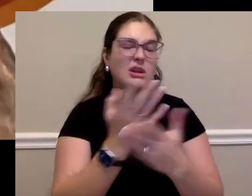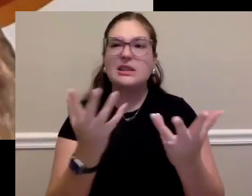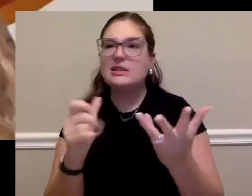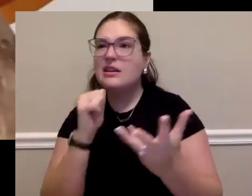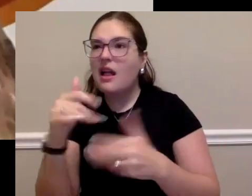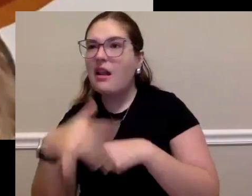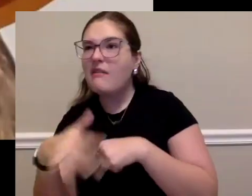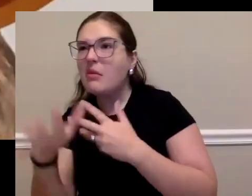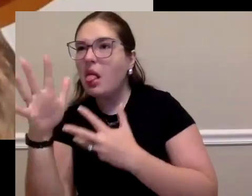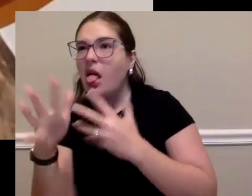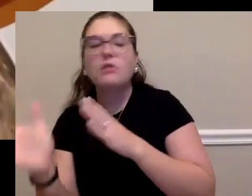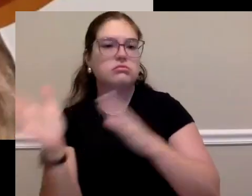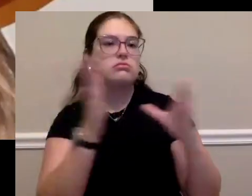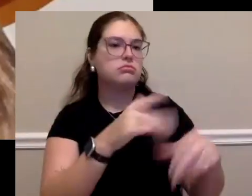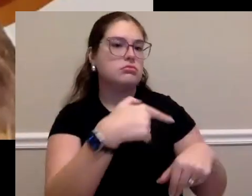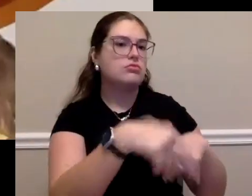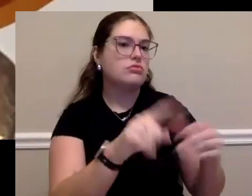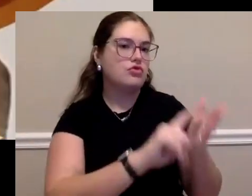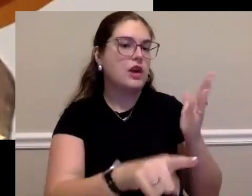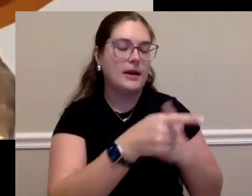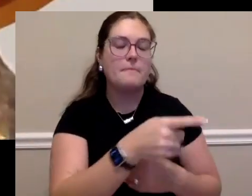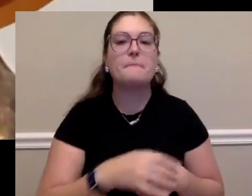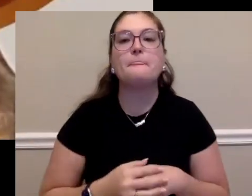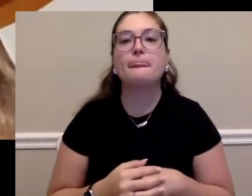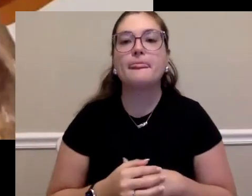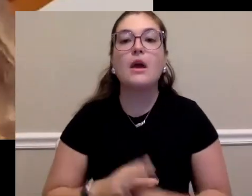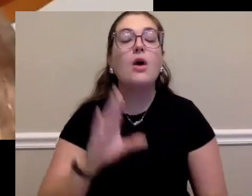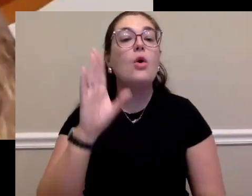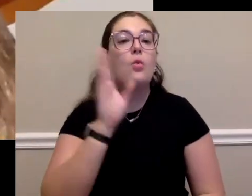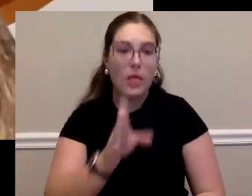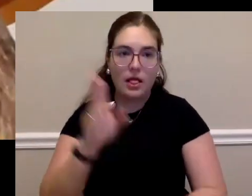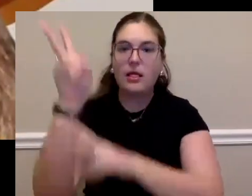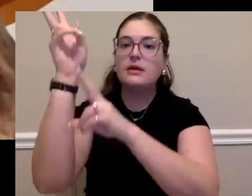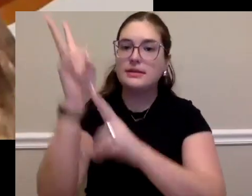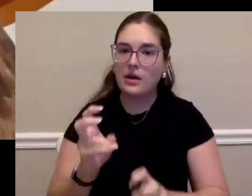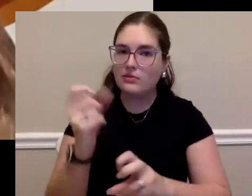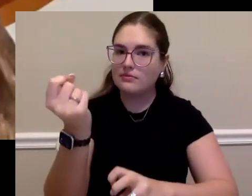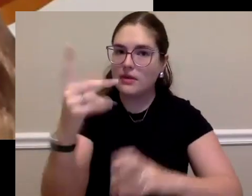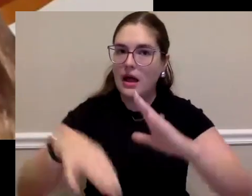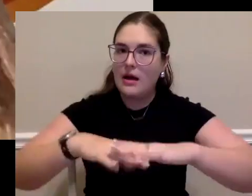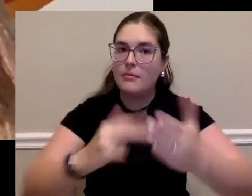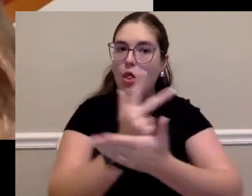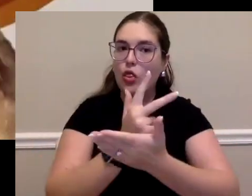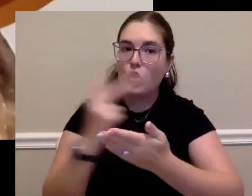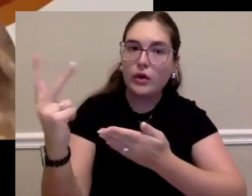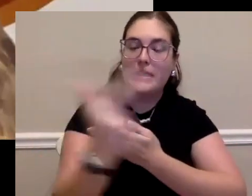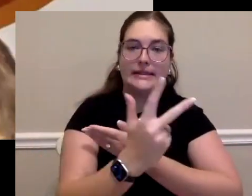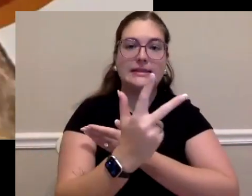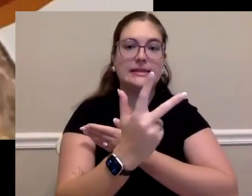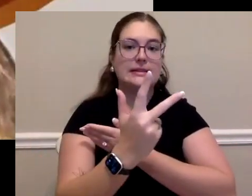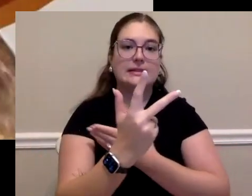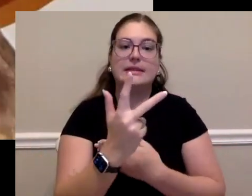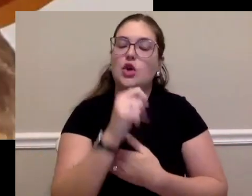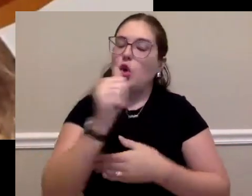are available only to the live attendees and must be downloaded within 3 weeks of today's session, so do